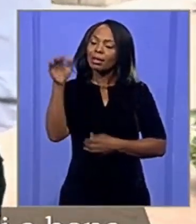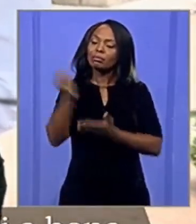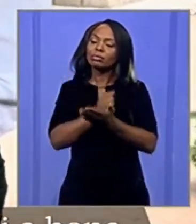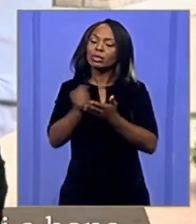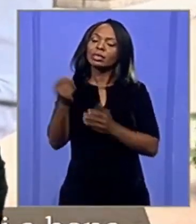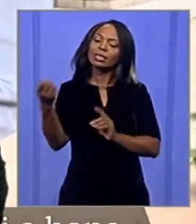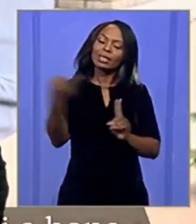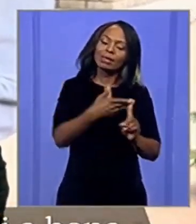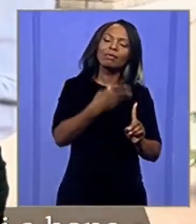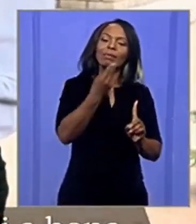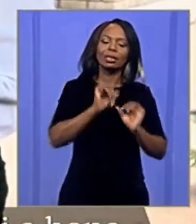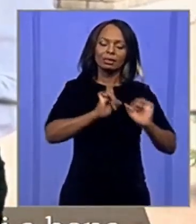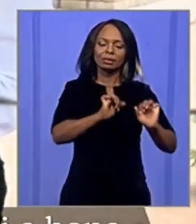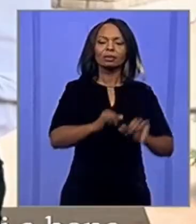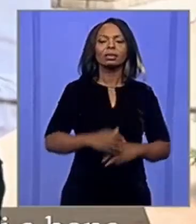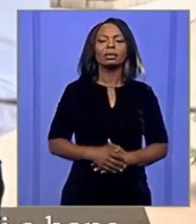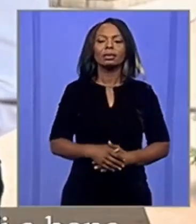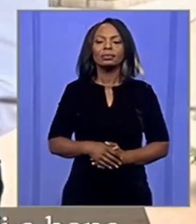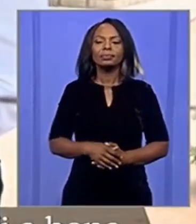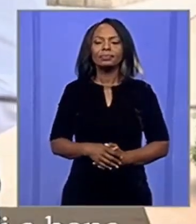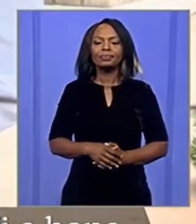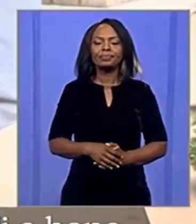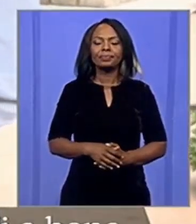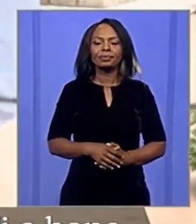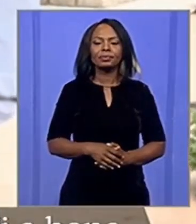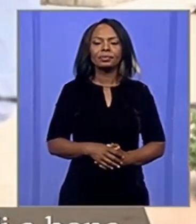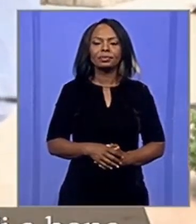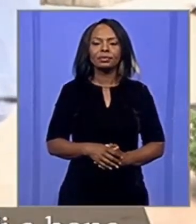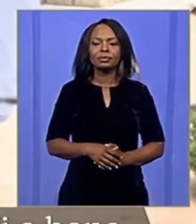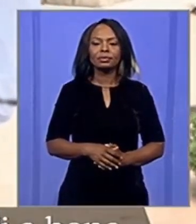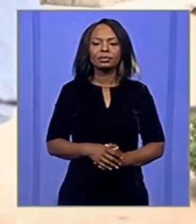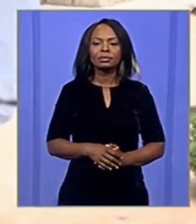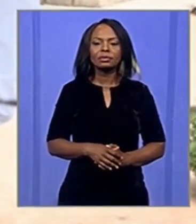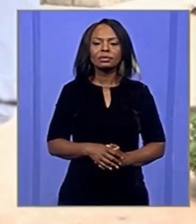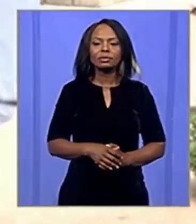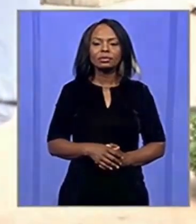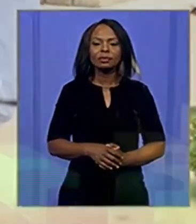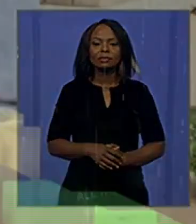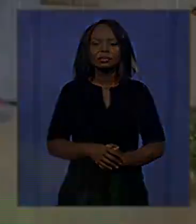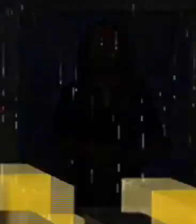bona. Ke Mahlatse Phalading, ditabeng tša SABC ga Matlala.